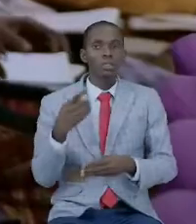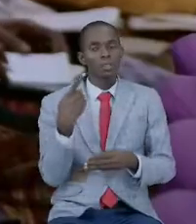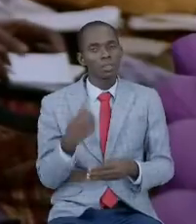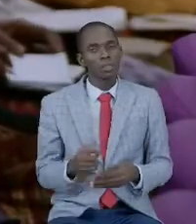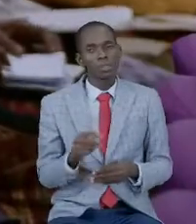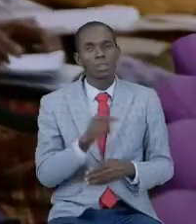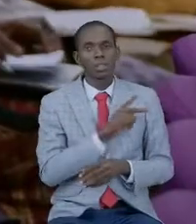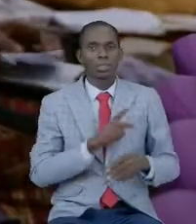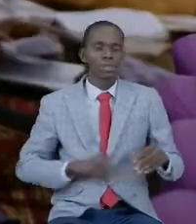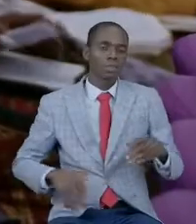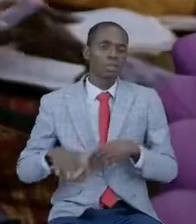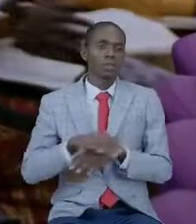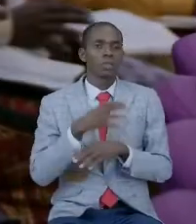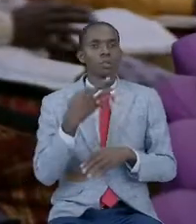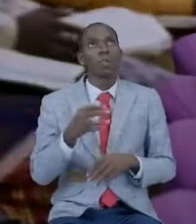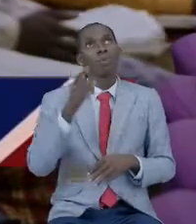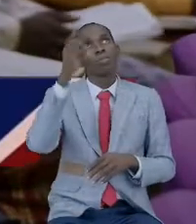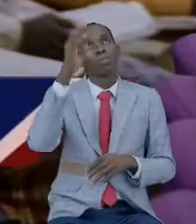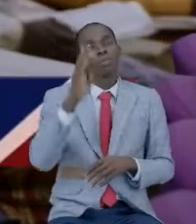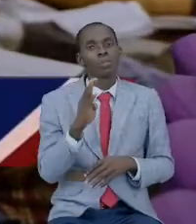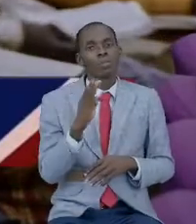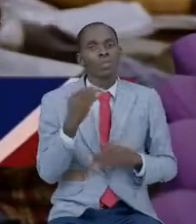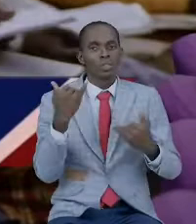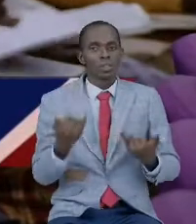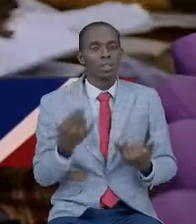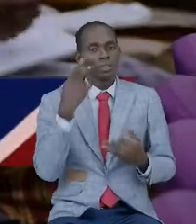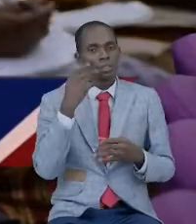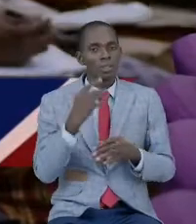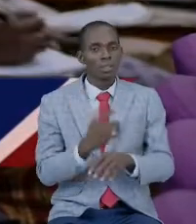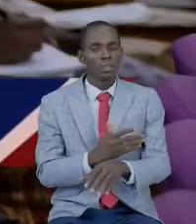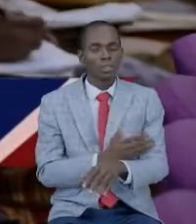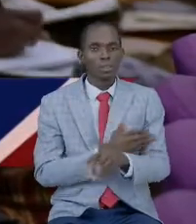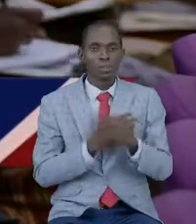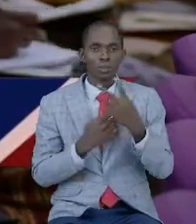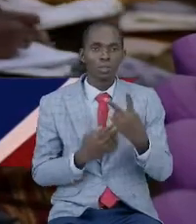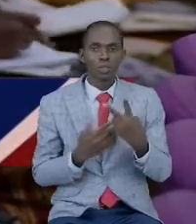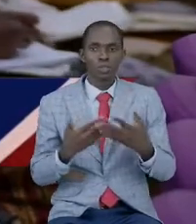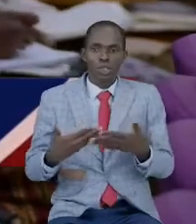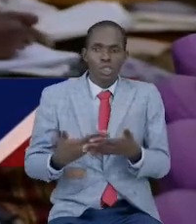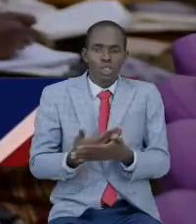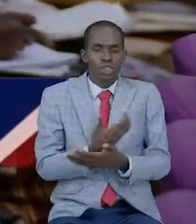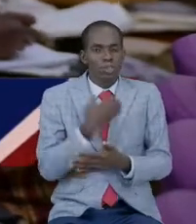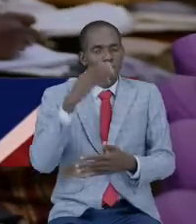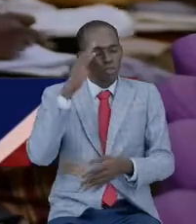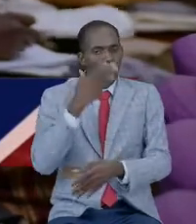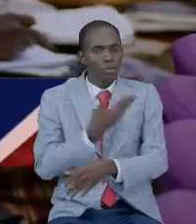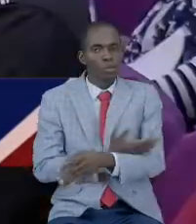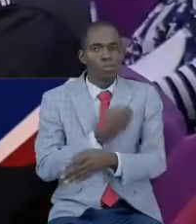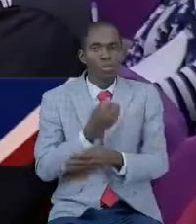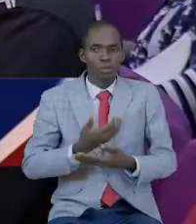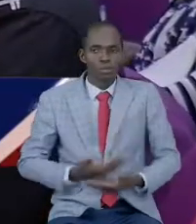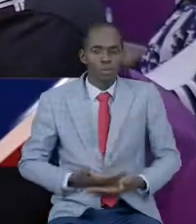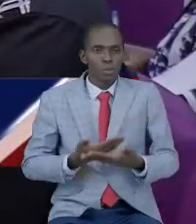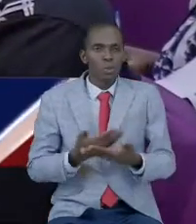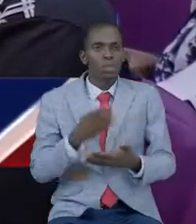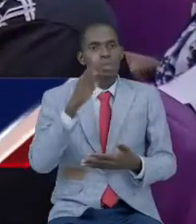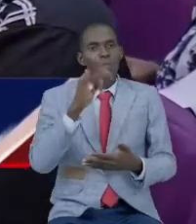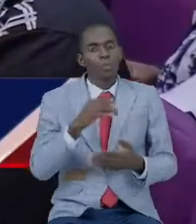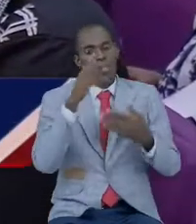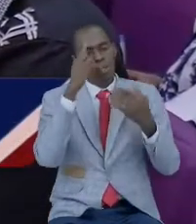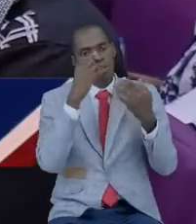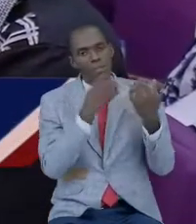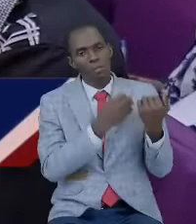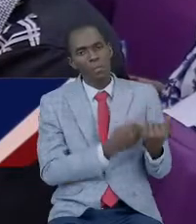here. New sons begotten by faith after